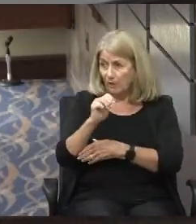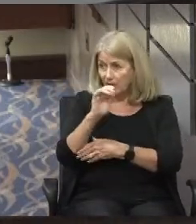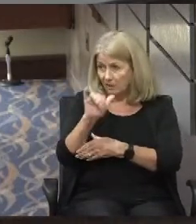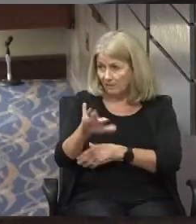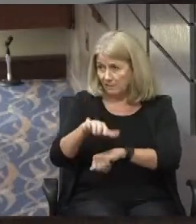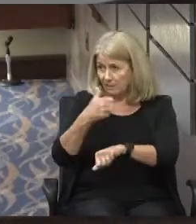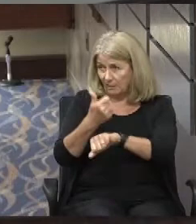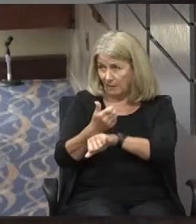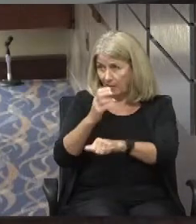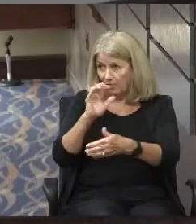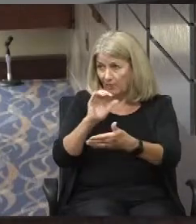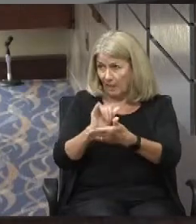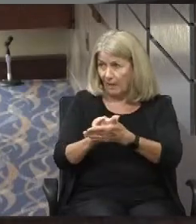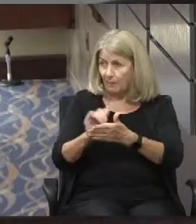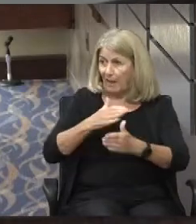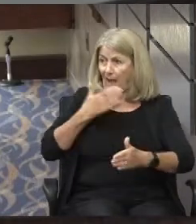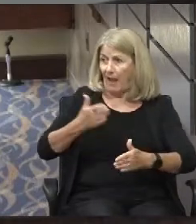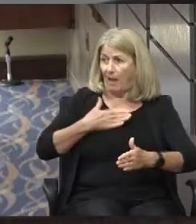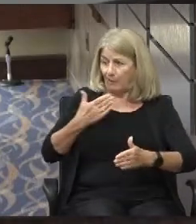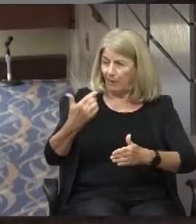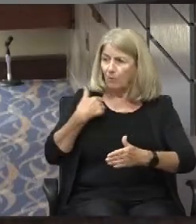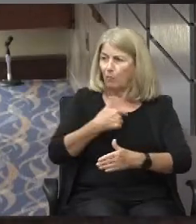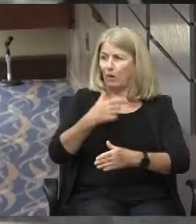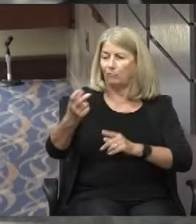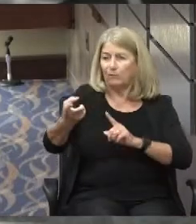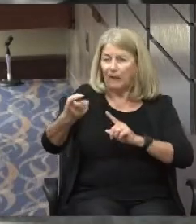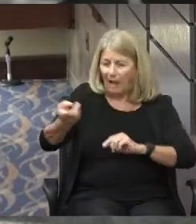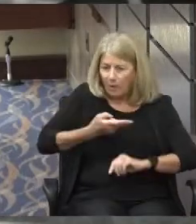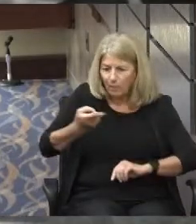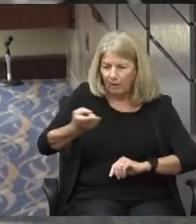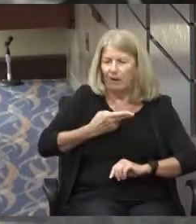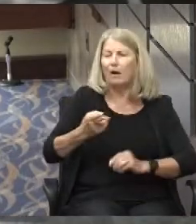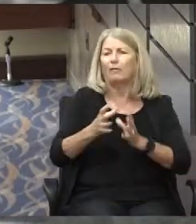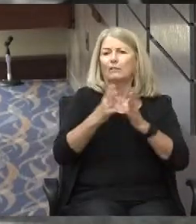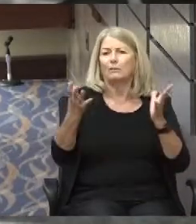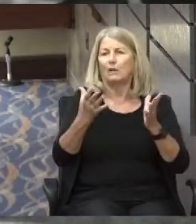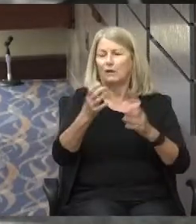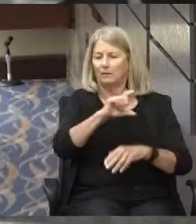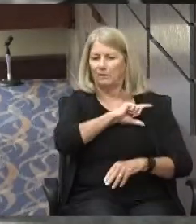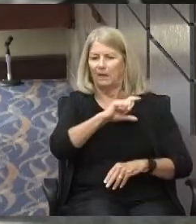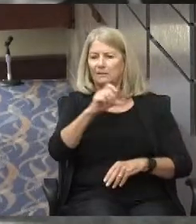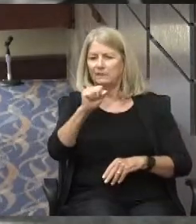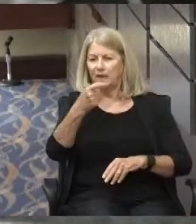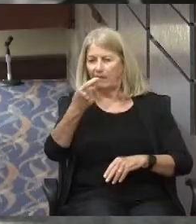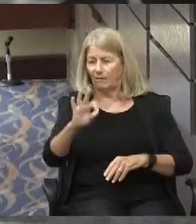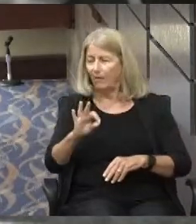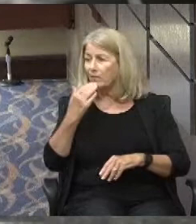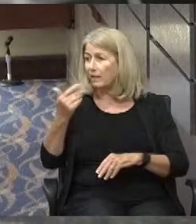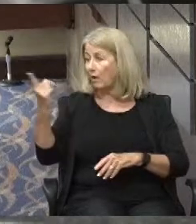happy that we're getting staffed up here. I'd like to make a comment on that one as well.